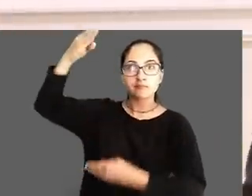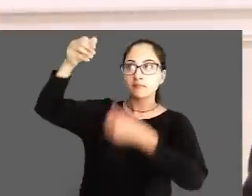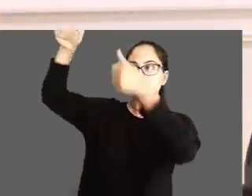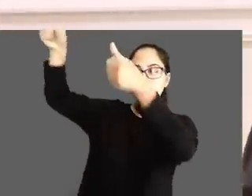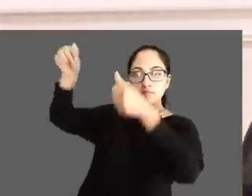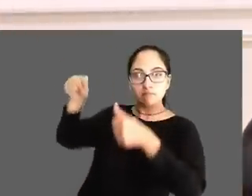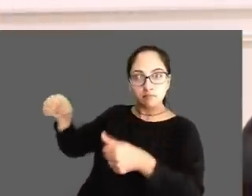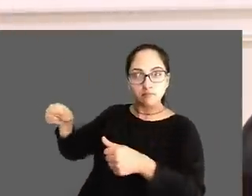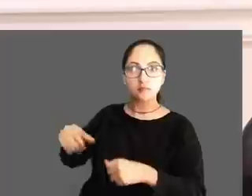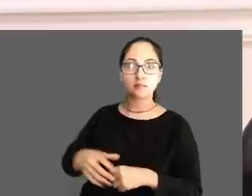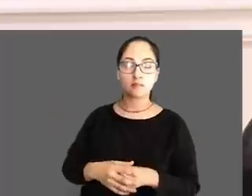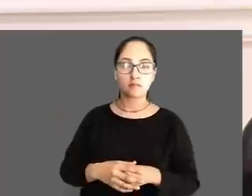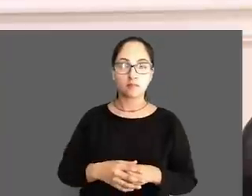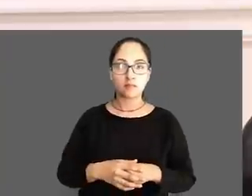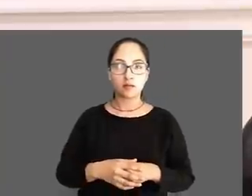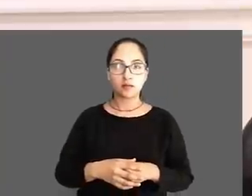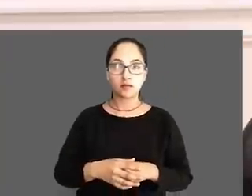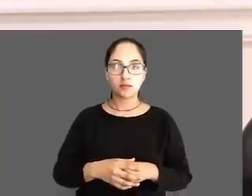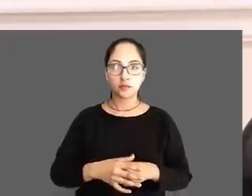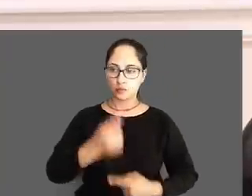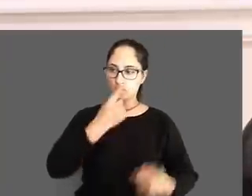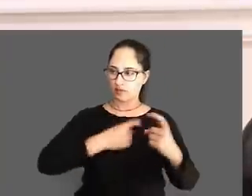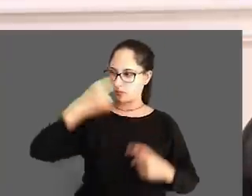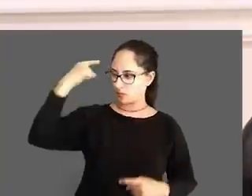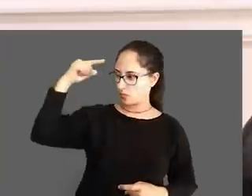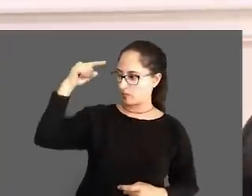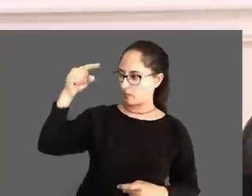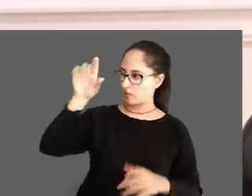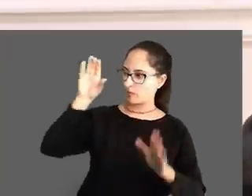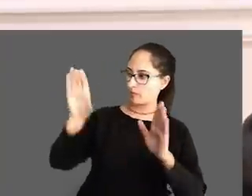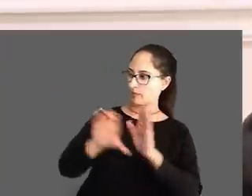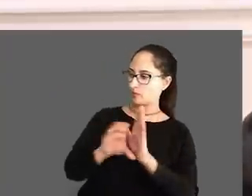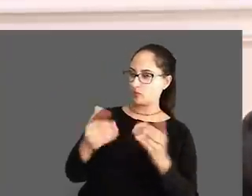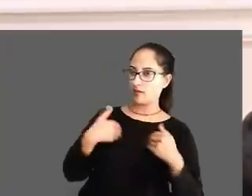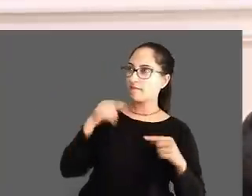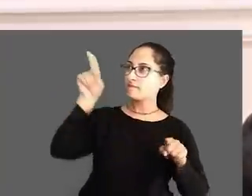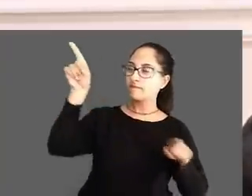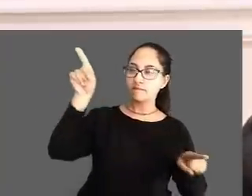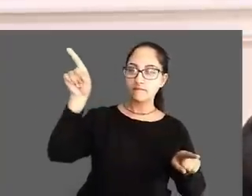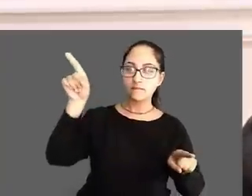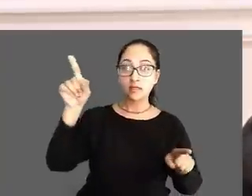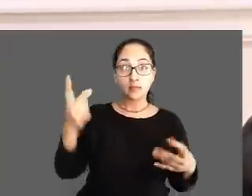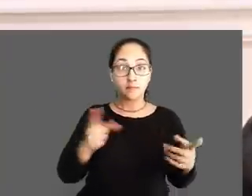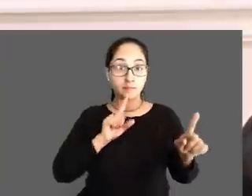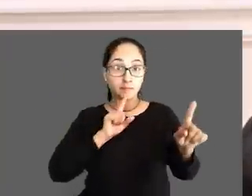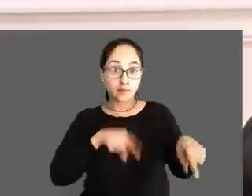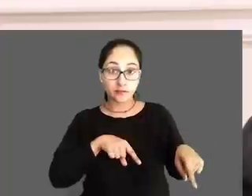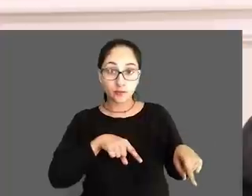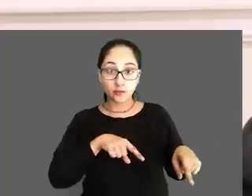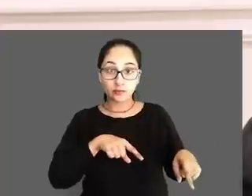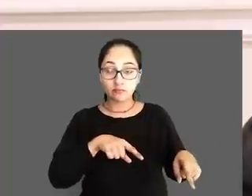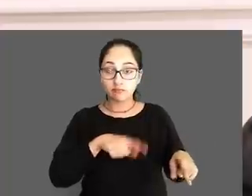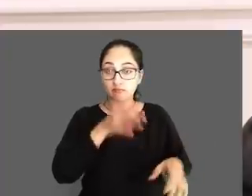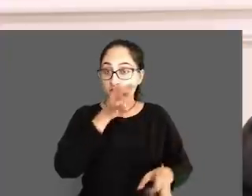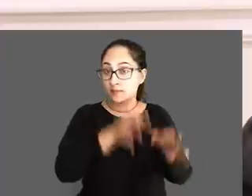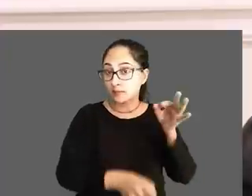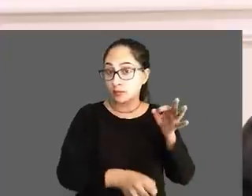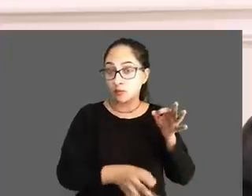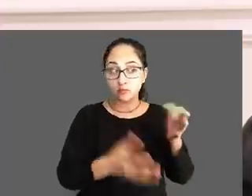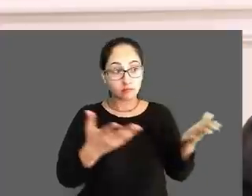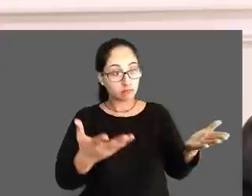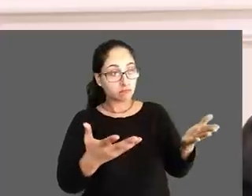or on a wall at home. And again, here, I think that we can use the metaphor of